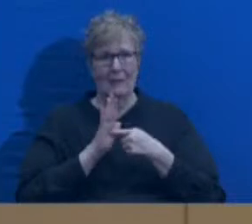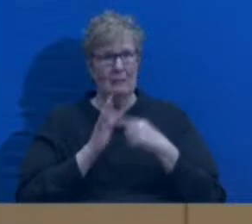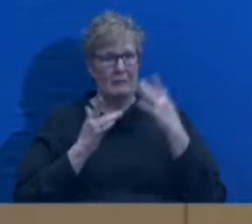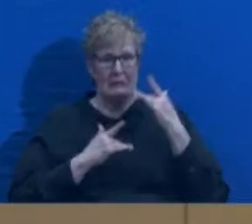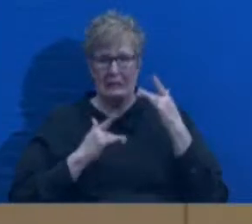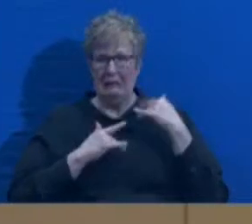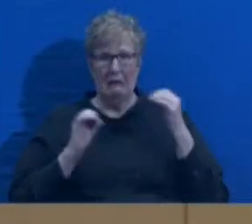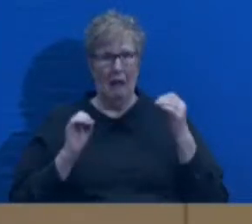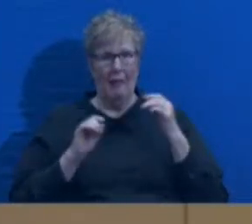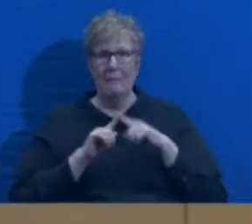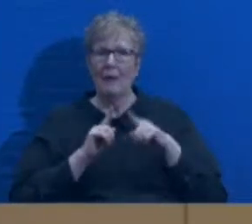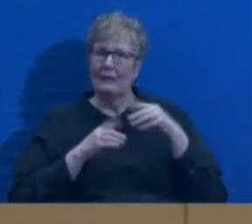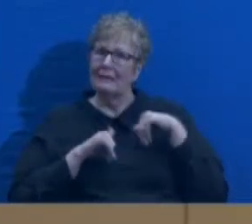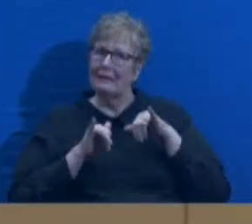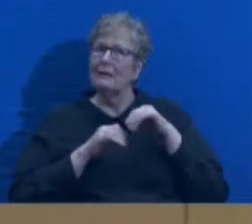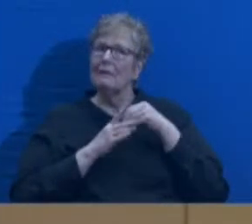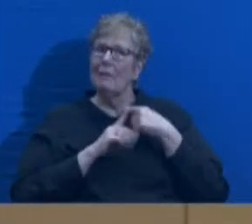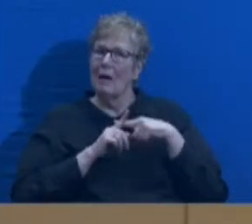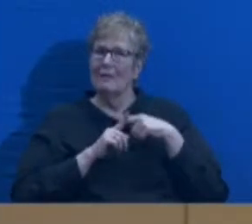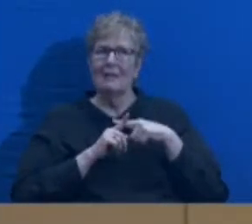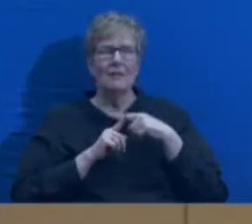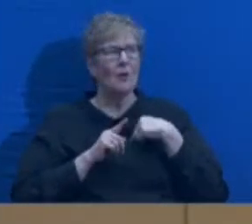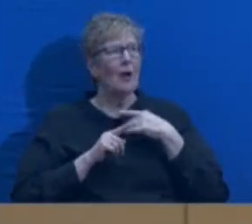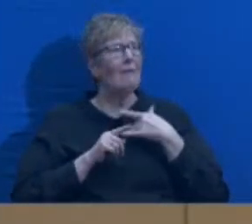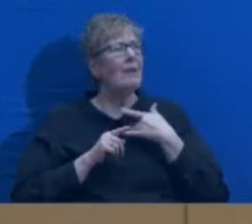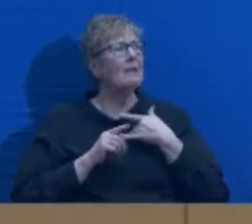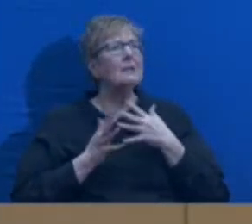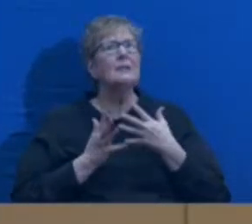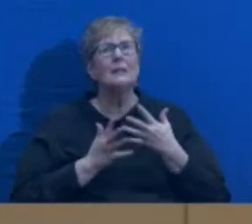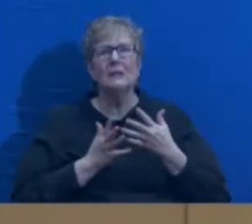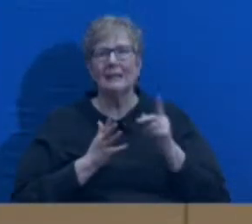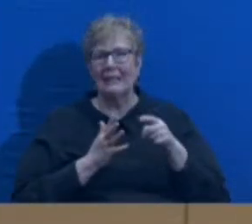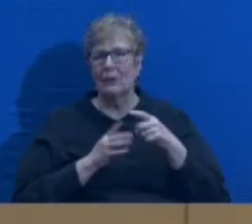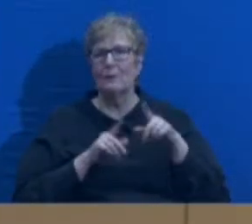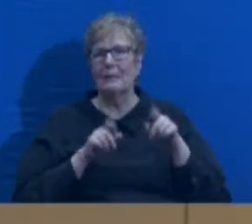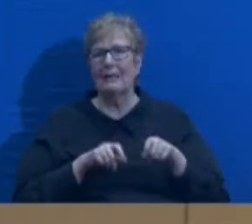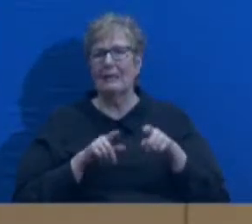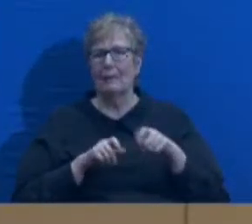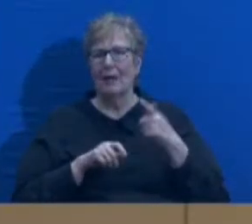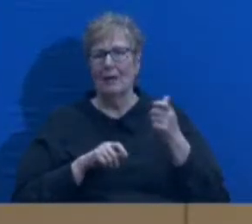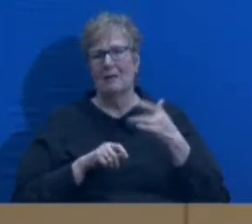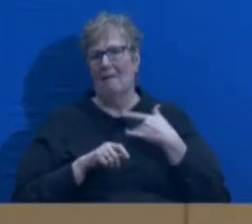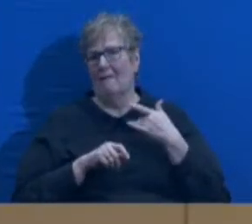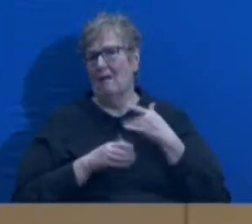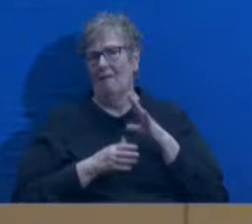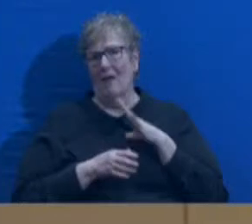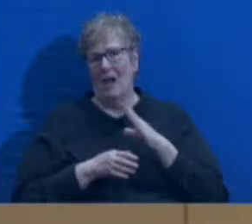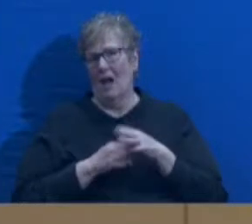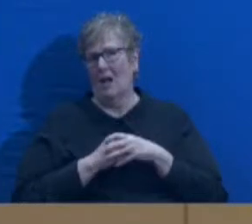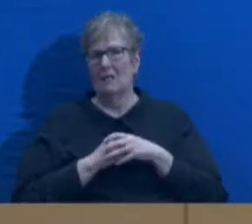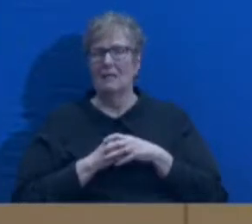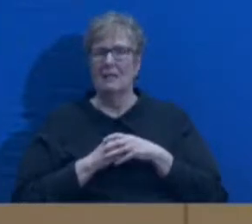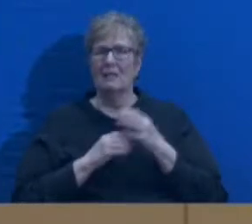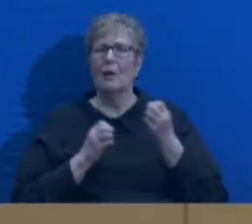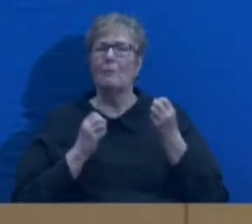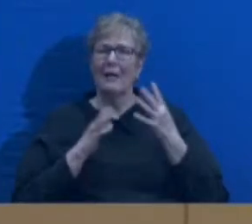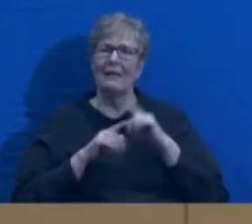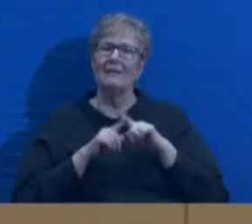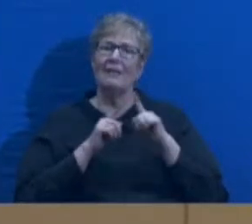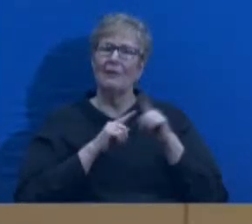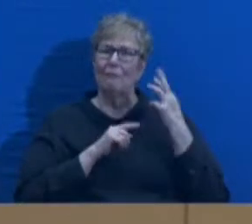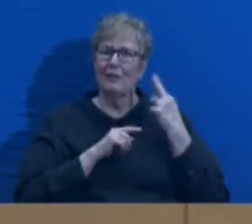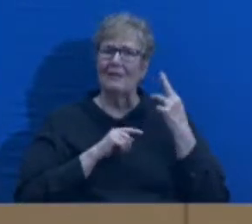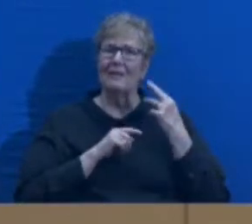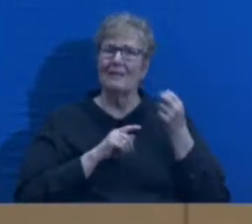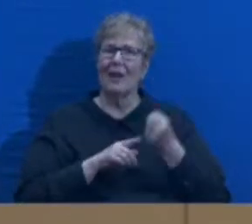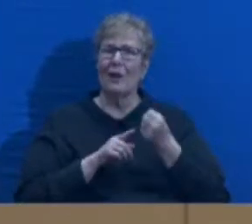and there's no urgency for them to be tested at this point because they feel fine. So there are a number of different reasons, I